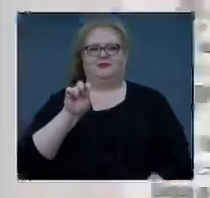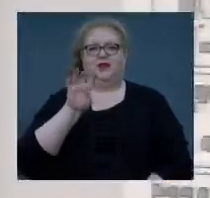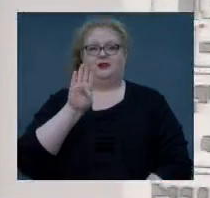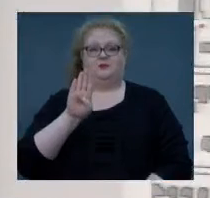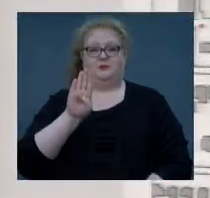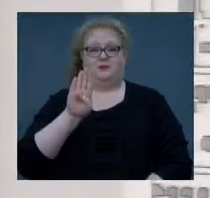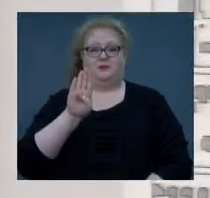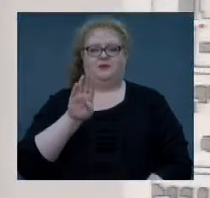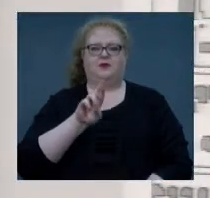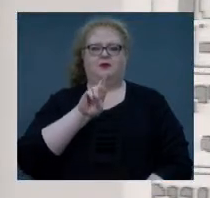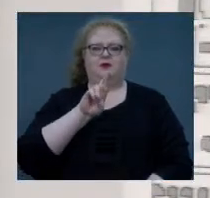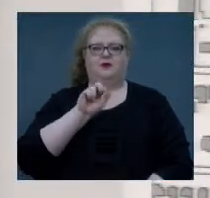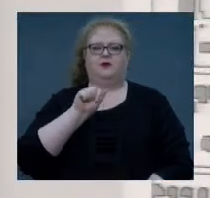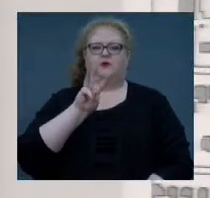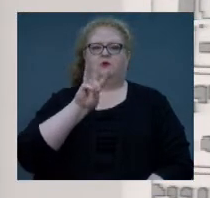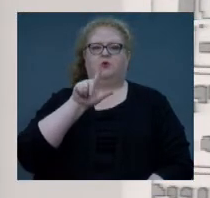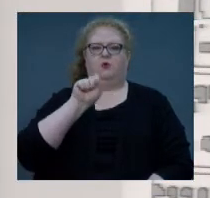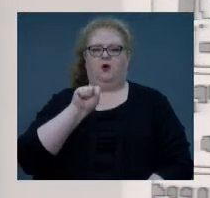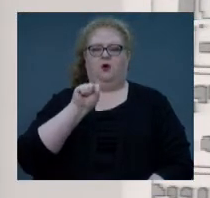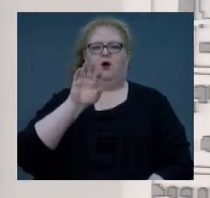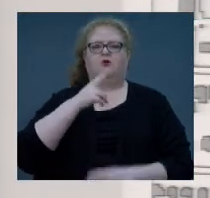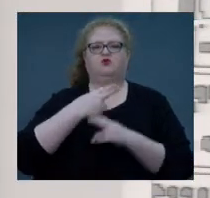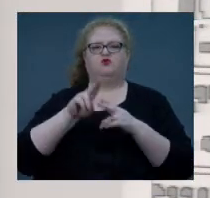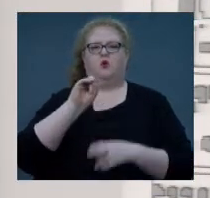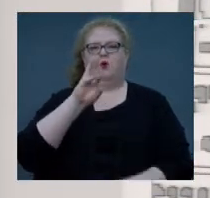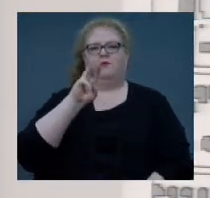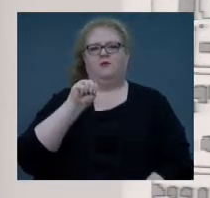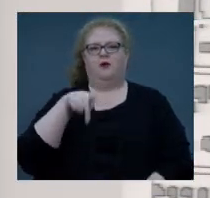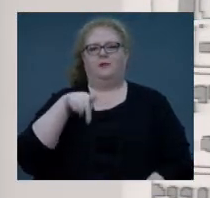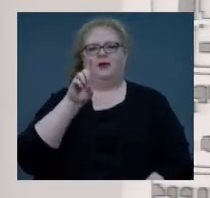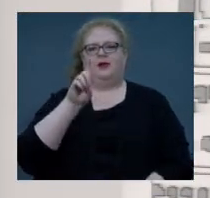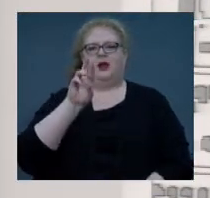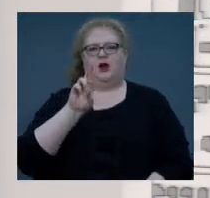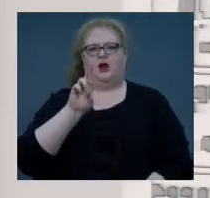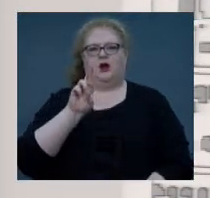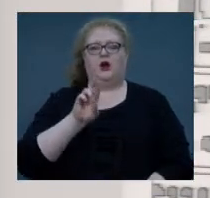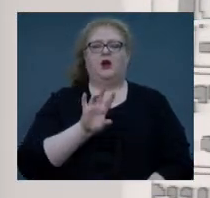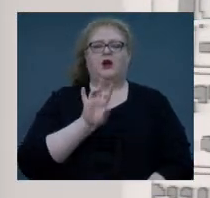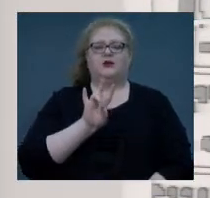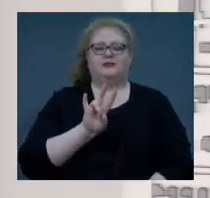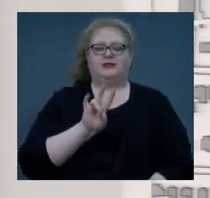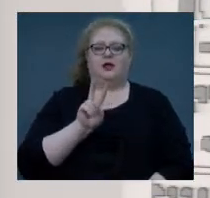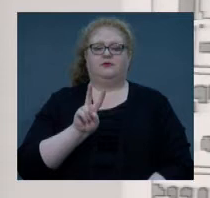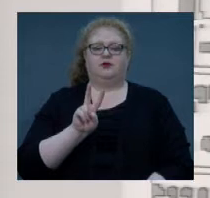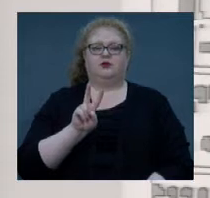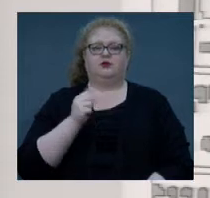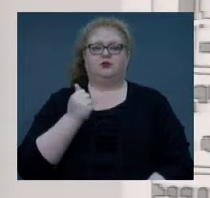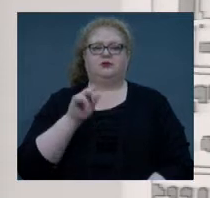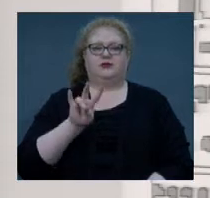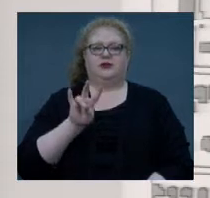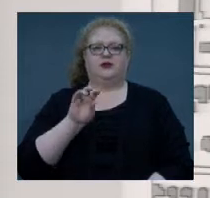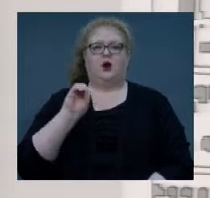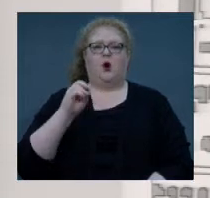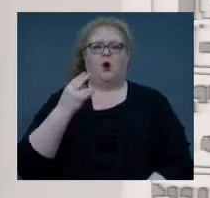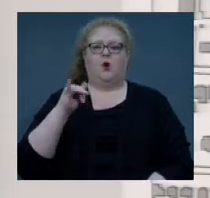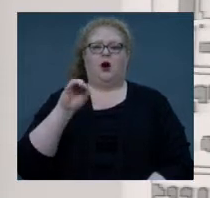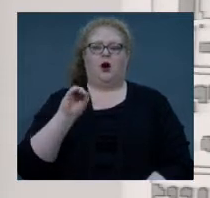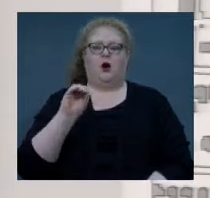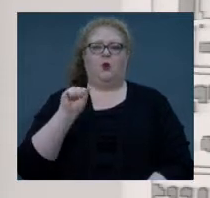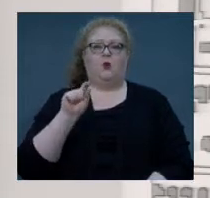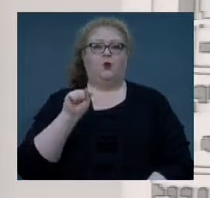Z-4027-B, Rawls, short form PDR, located at 7217 Ohio